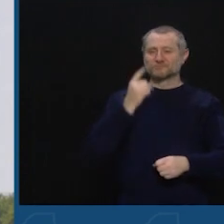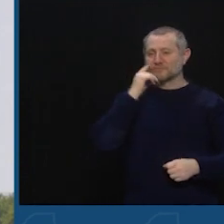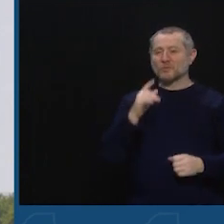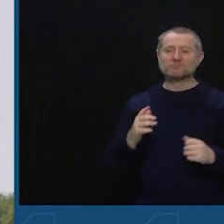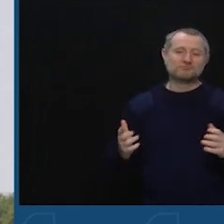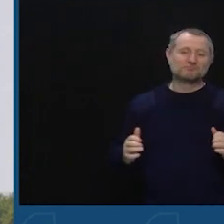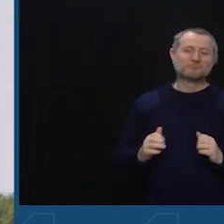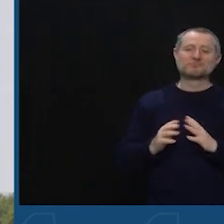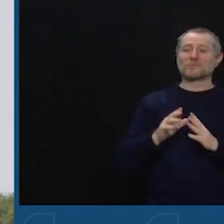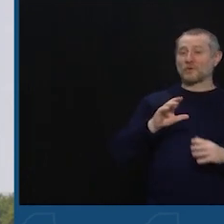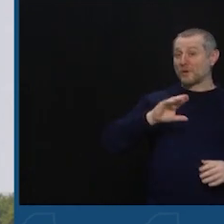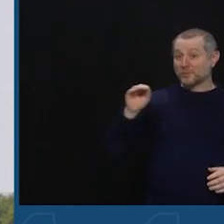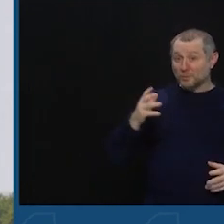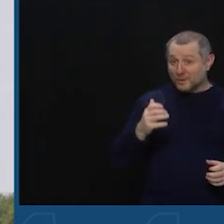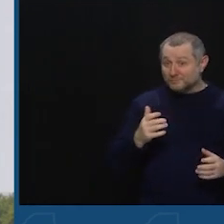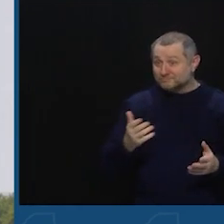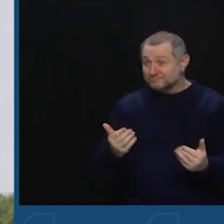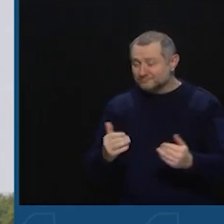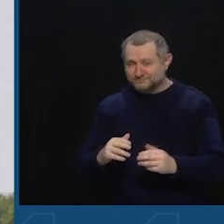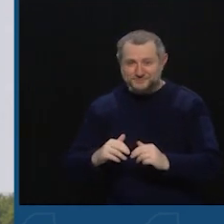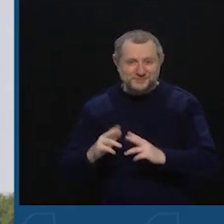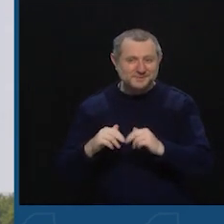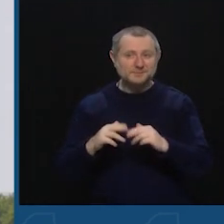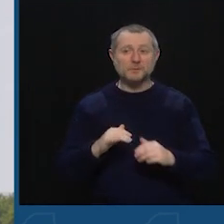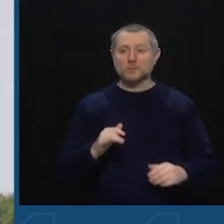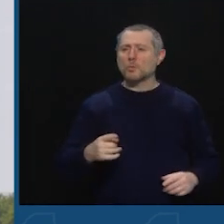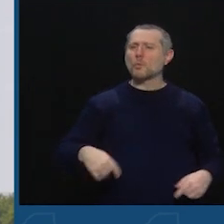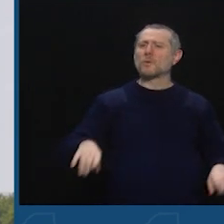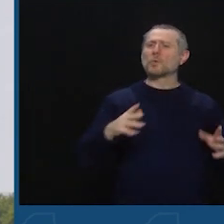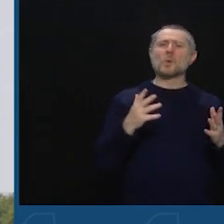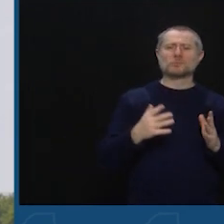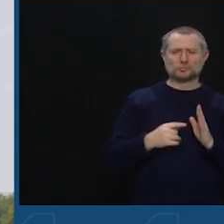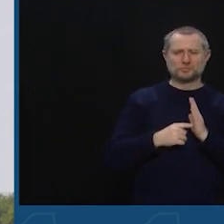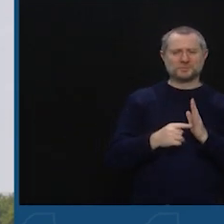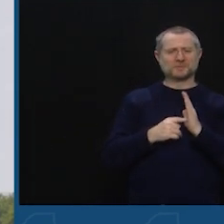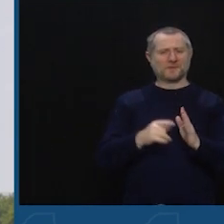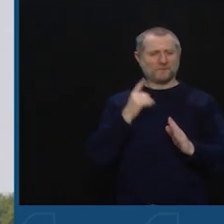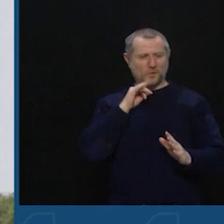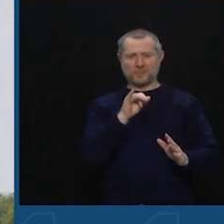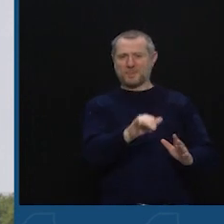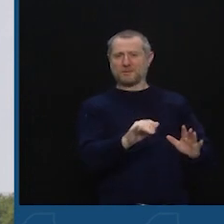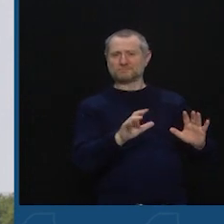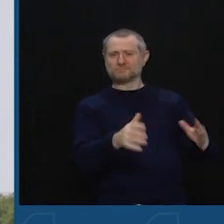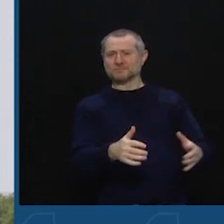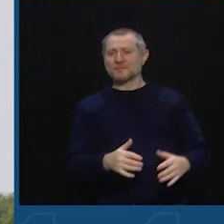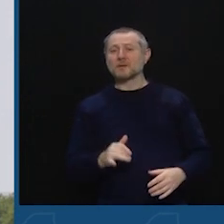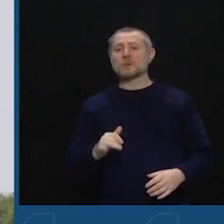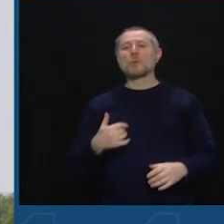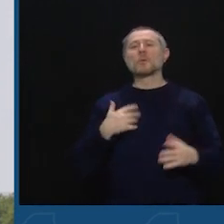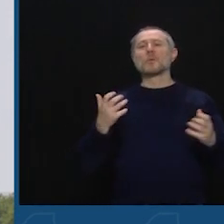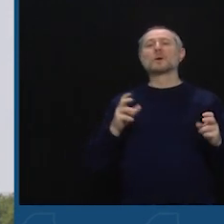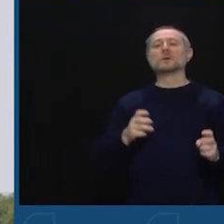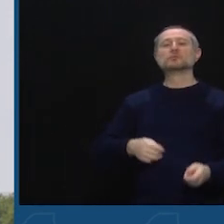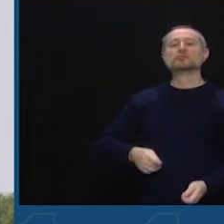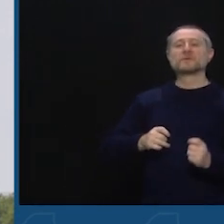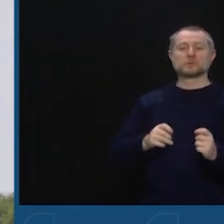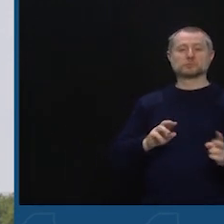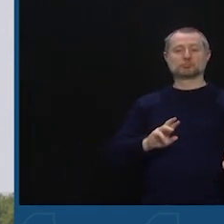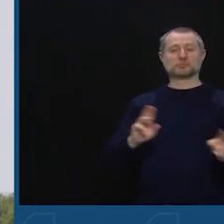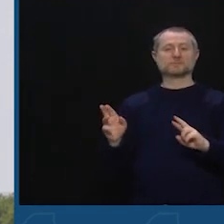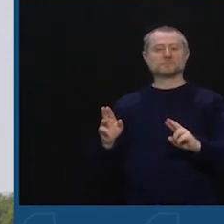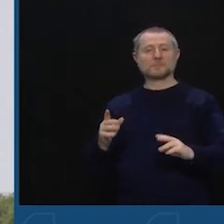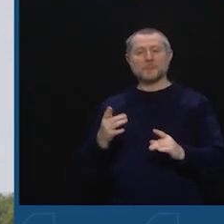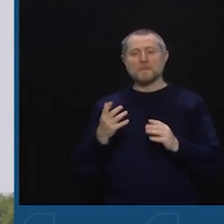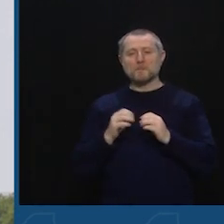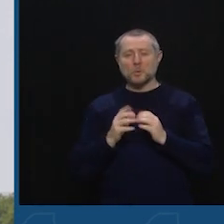can go right there. And all of you represent parts of our states that have that. But let's make it more specific. Let's not